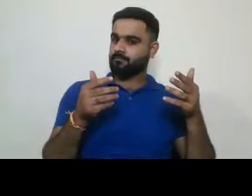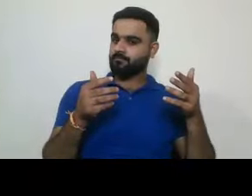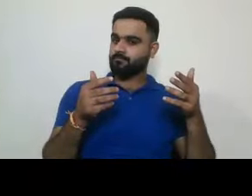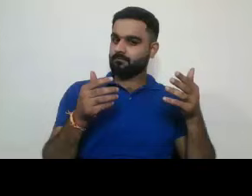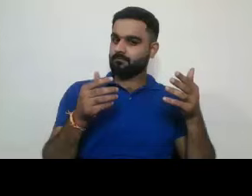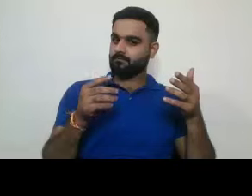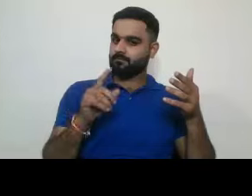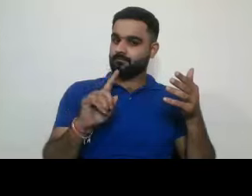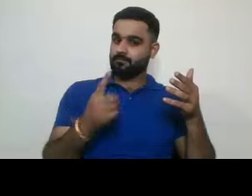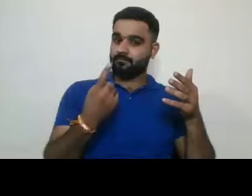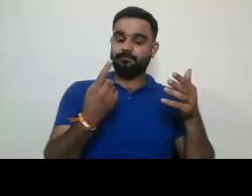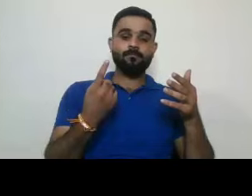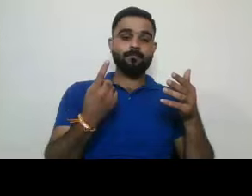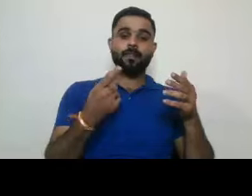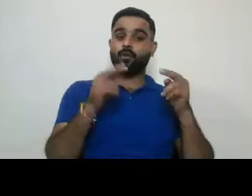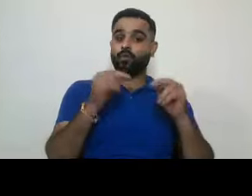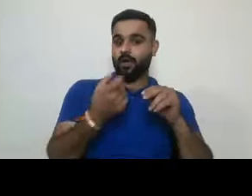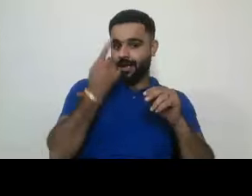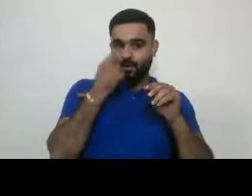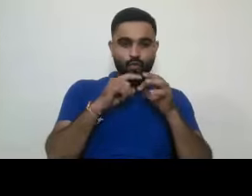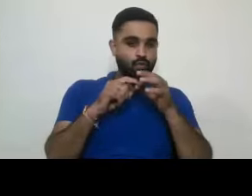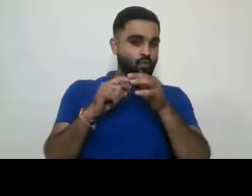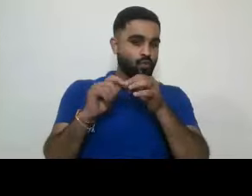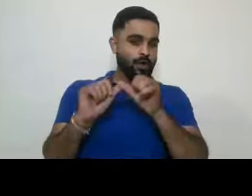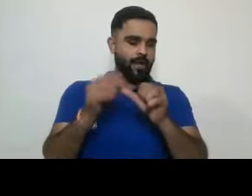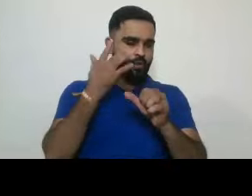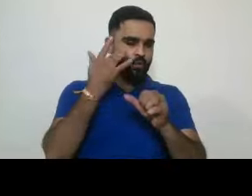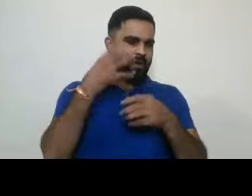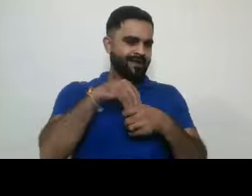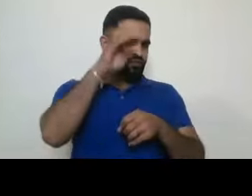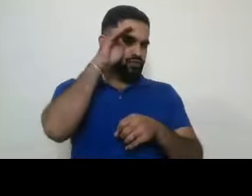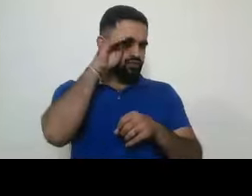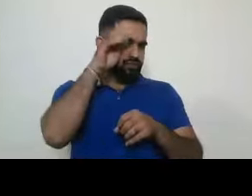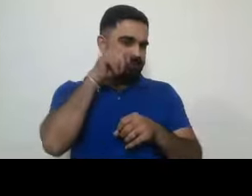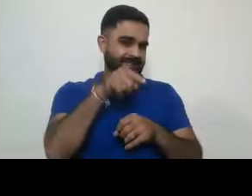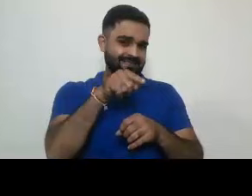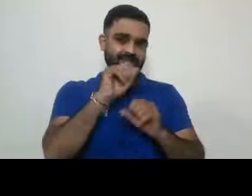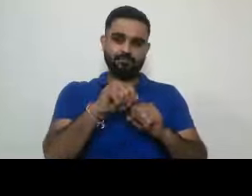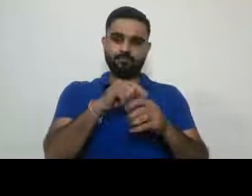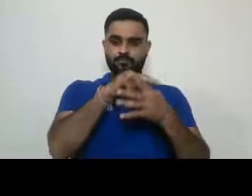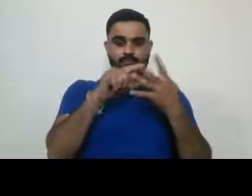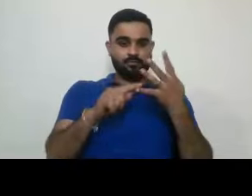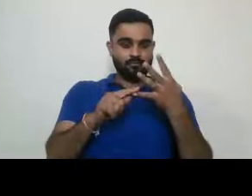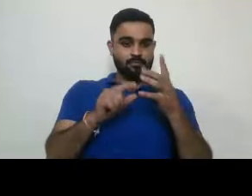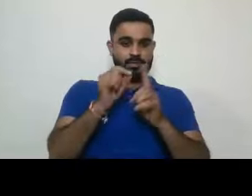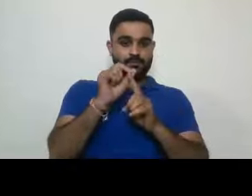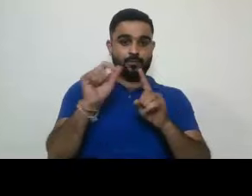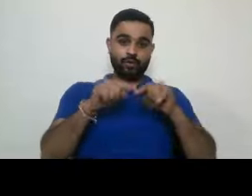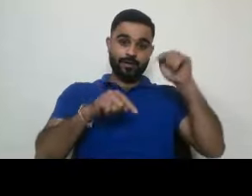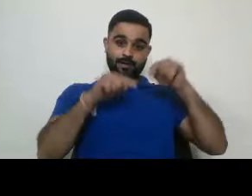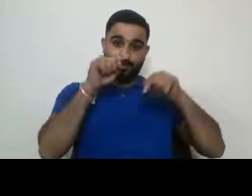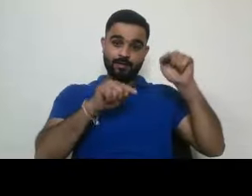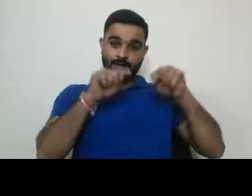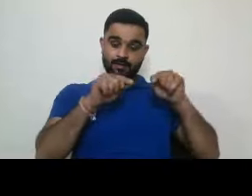First of all, we need to answer this question, why it is about listening skills. So we have a poll coming up for you. And then